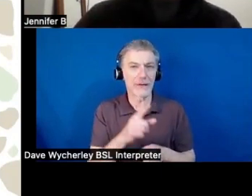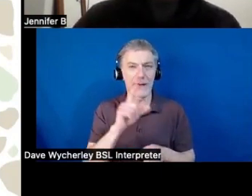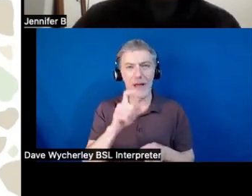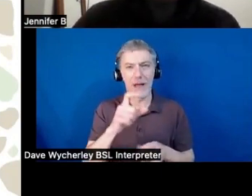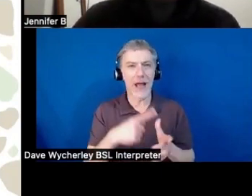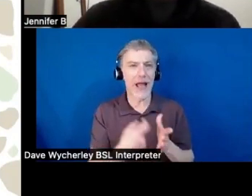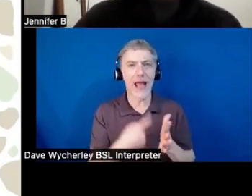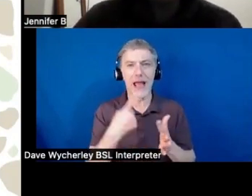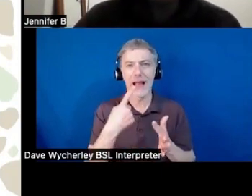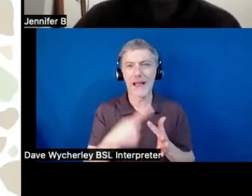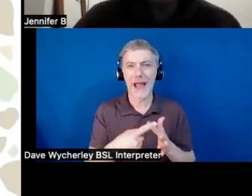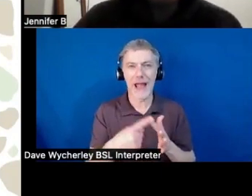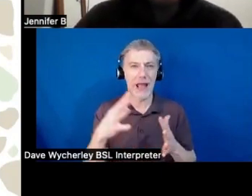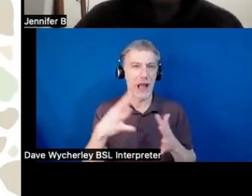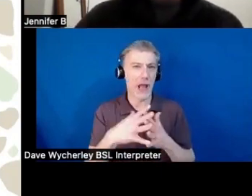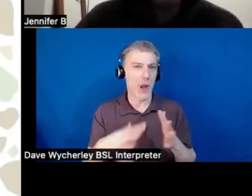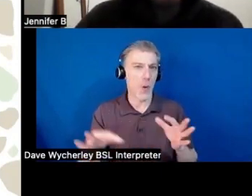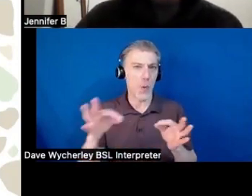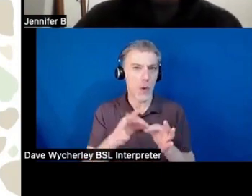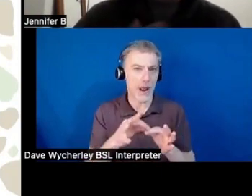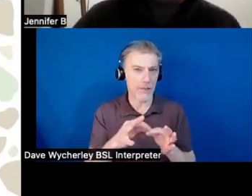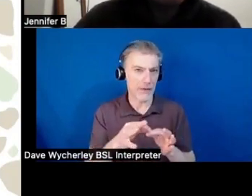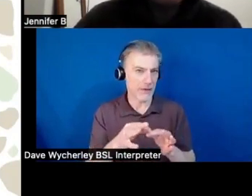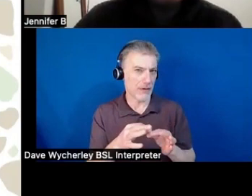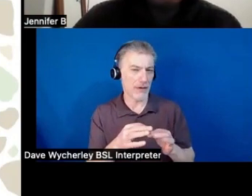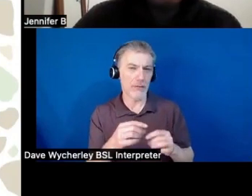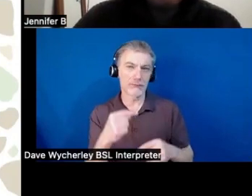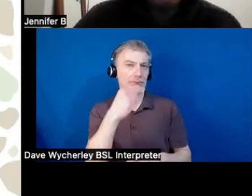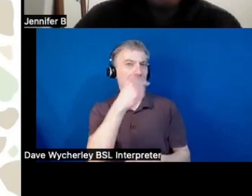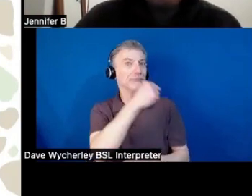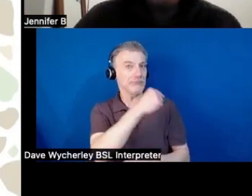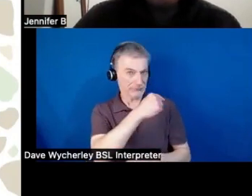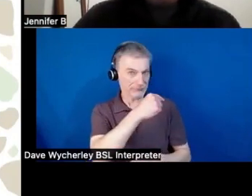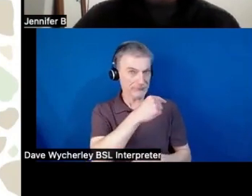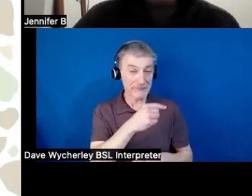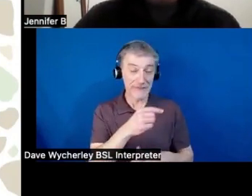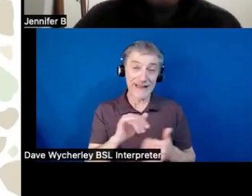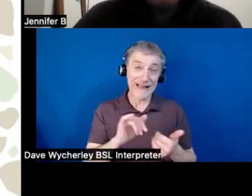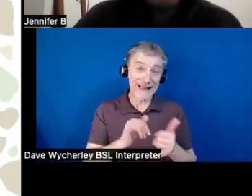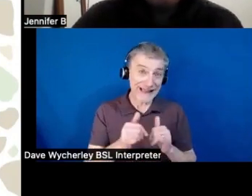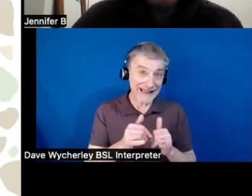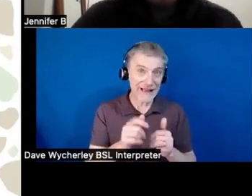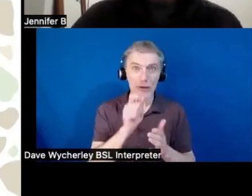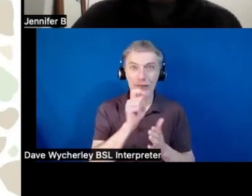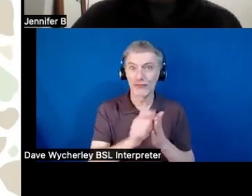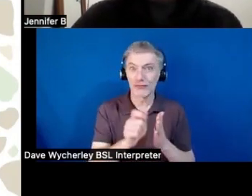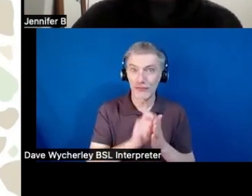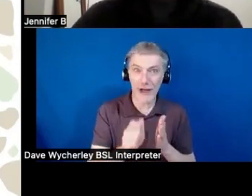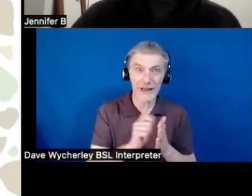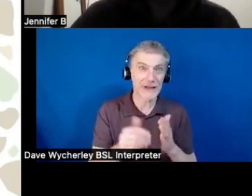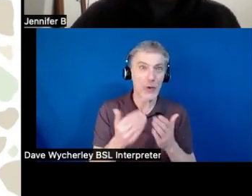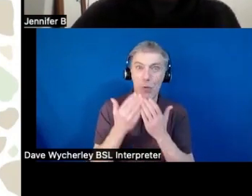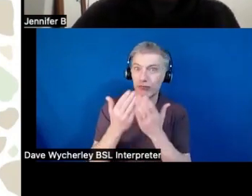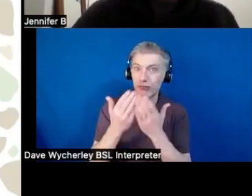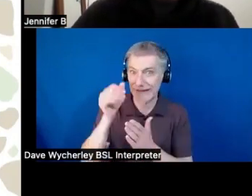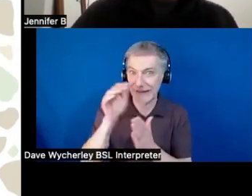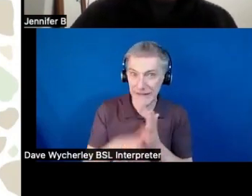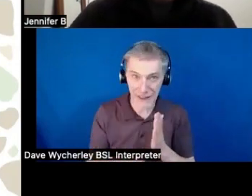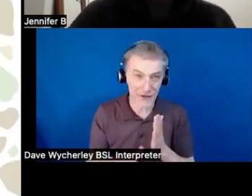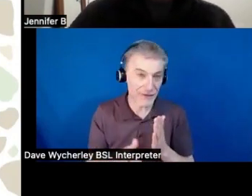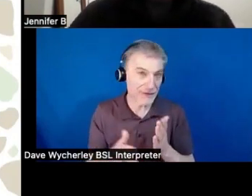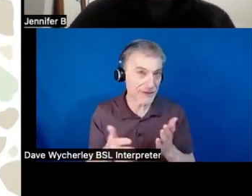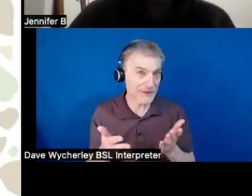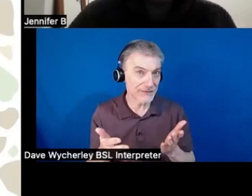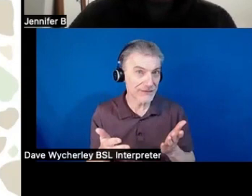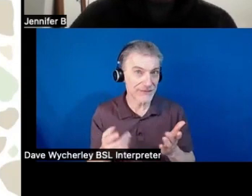reading experience, but also as a writing experience, if that is your particular craft, for example. Because I think with this